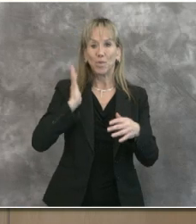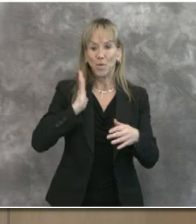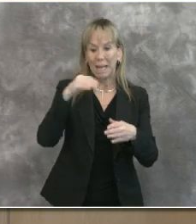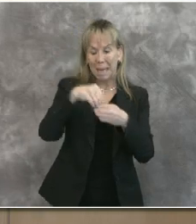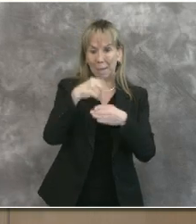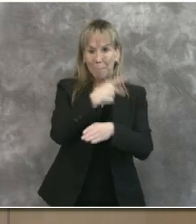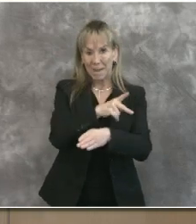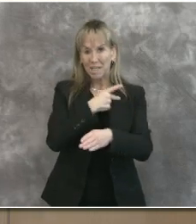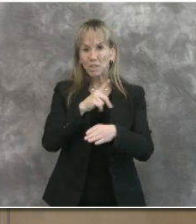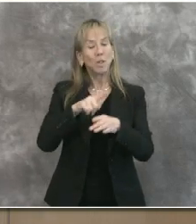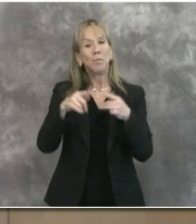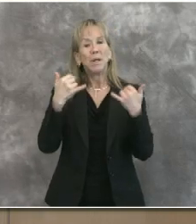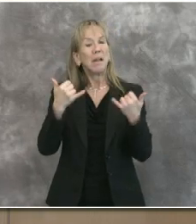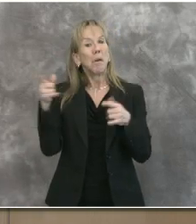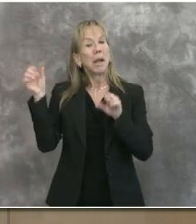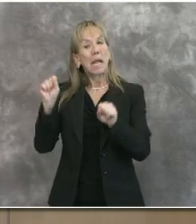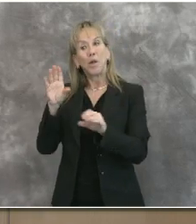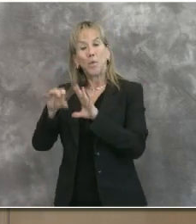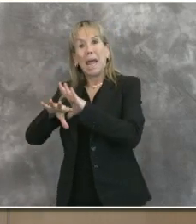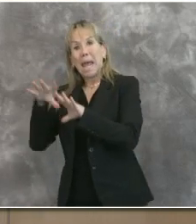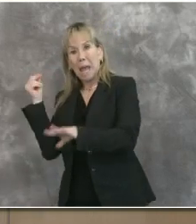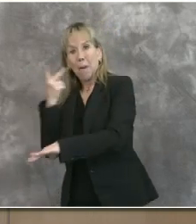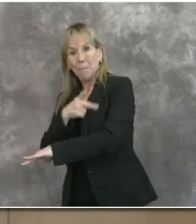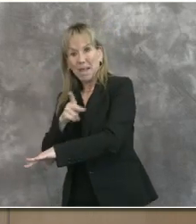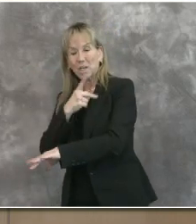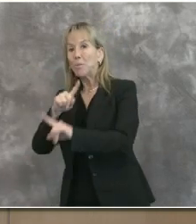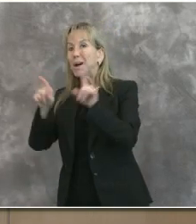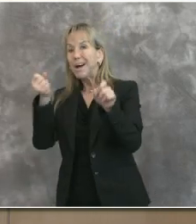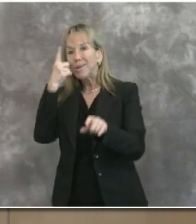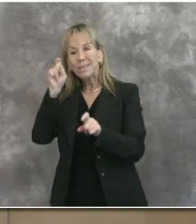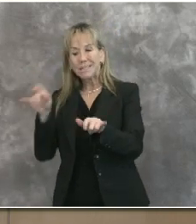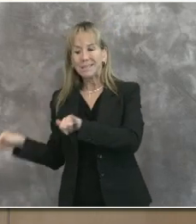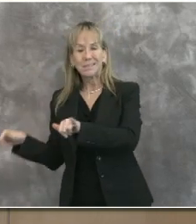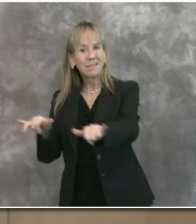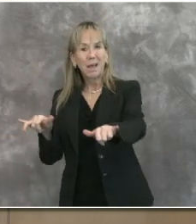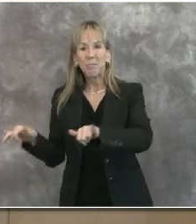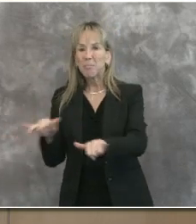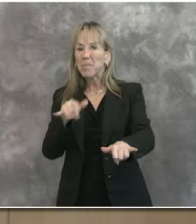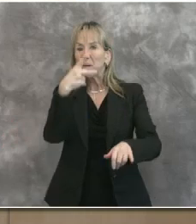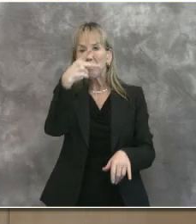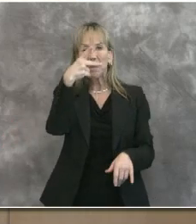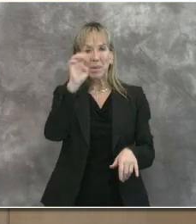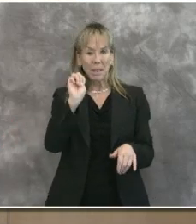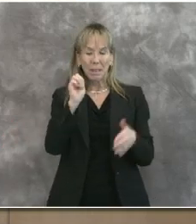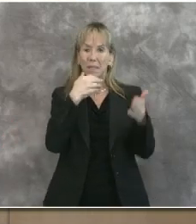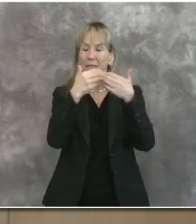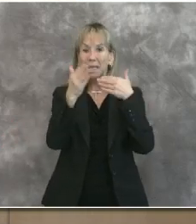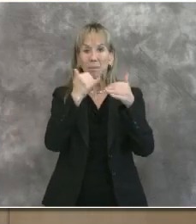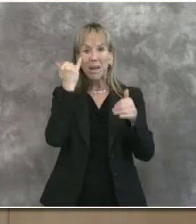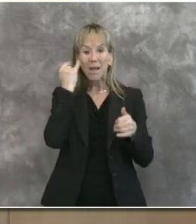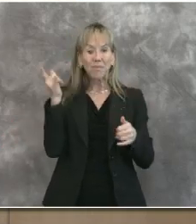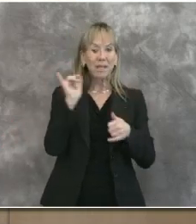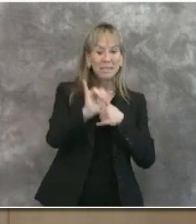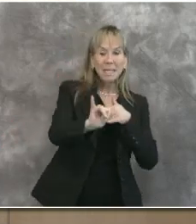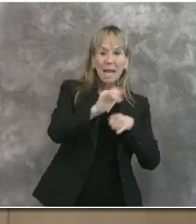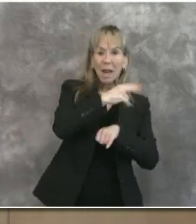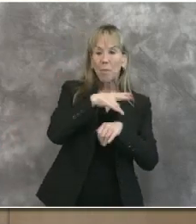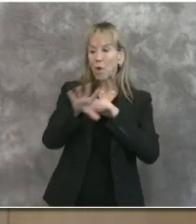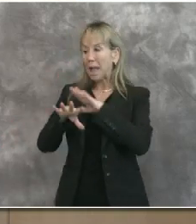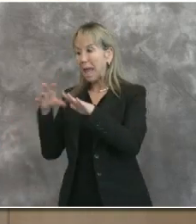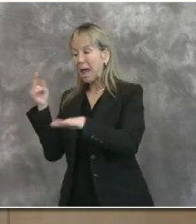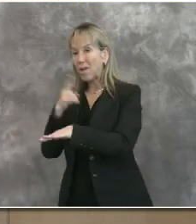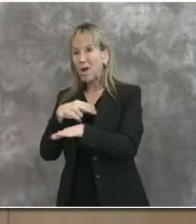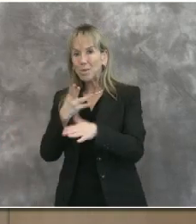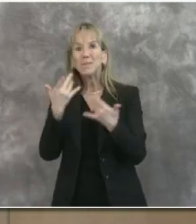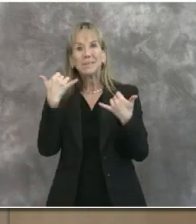the PPE requirements in order to do that are just as intense, whether they'd occurred either in the hospital or out of the hospital. So each